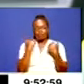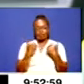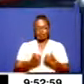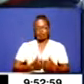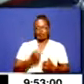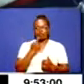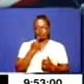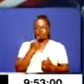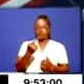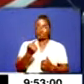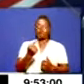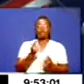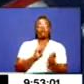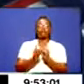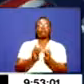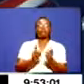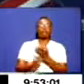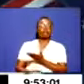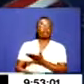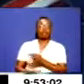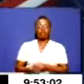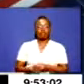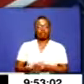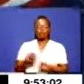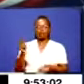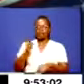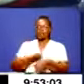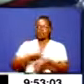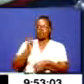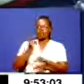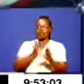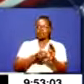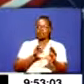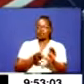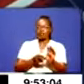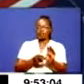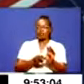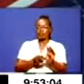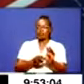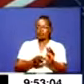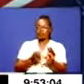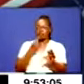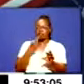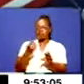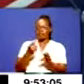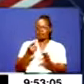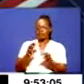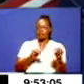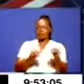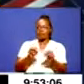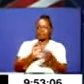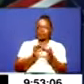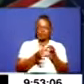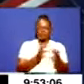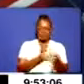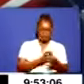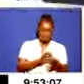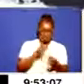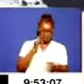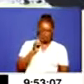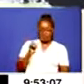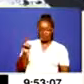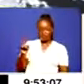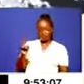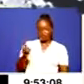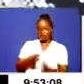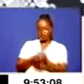race. It was the first time Kenya participated in the 100 meters in an Olympic event, with Ferdinand Omanyala leading